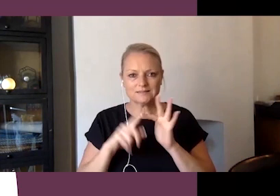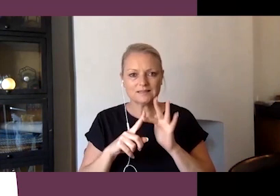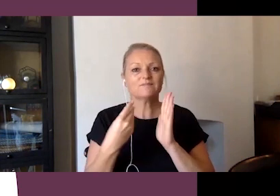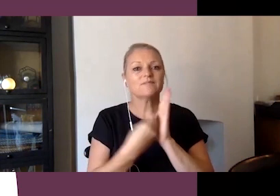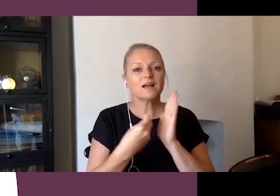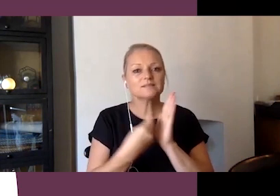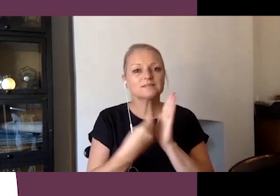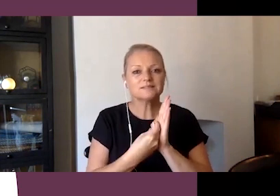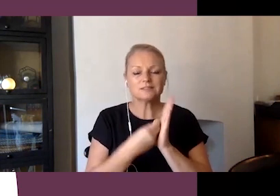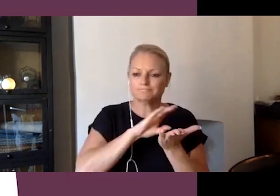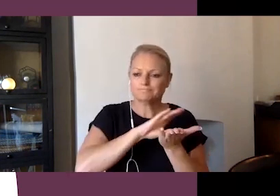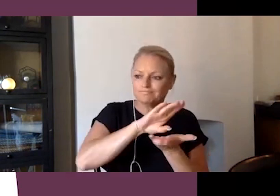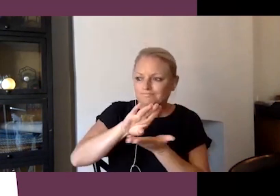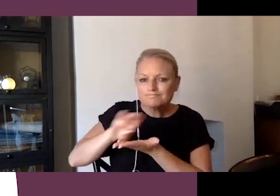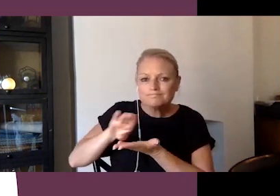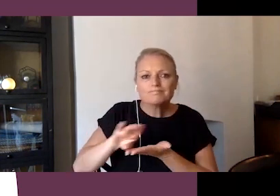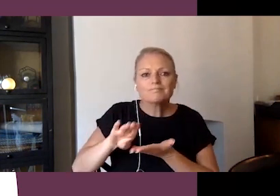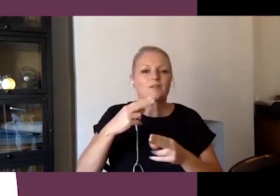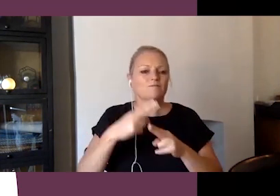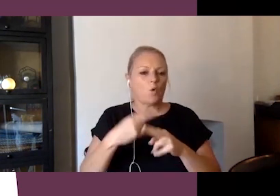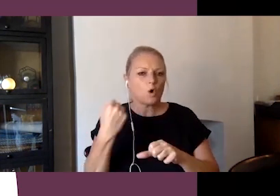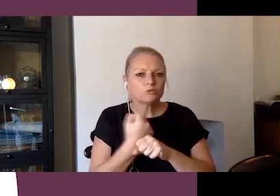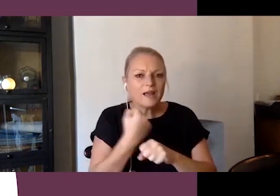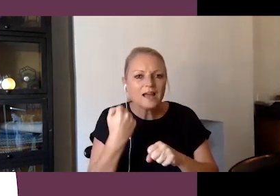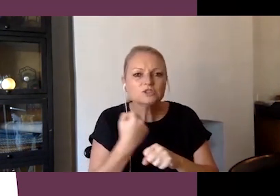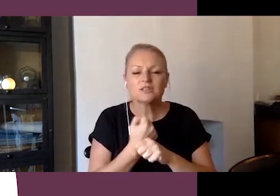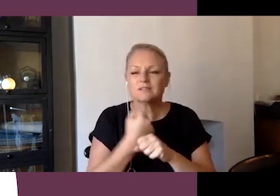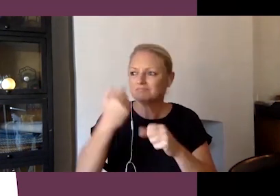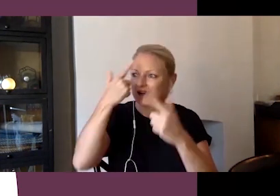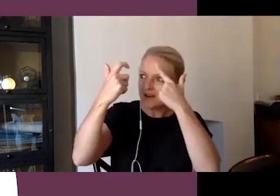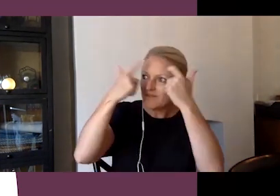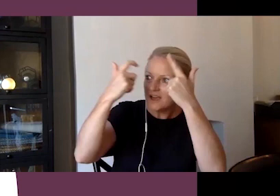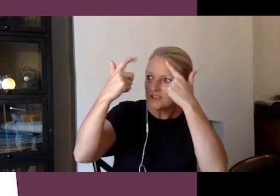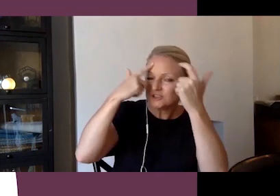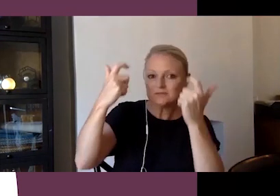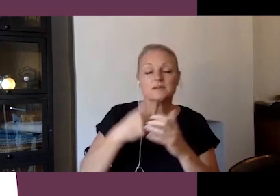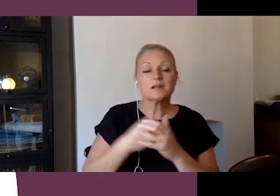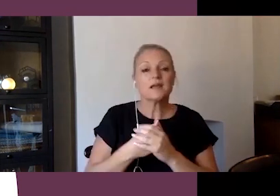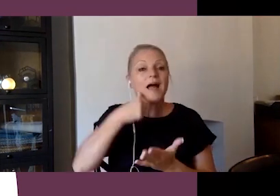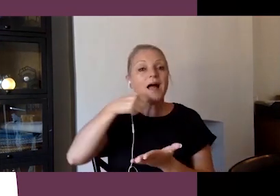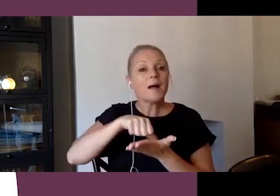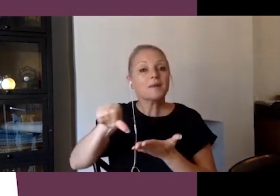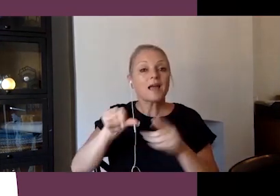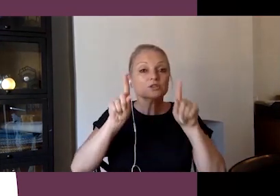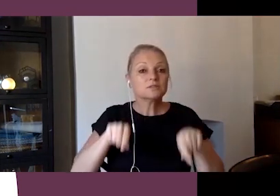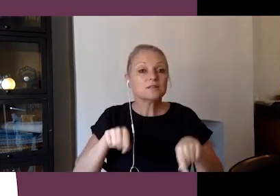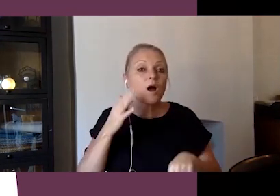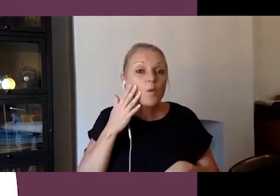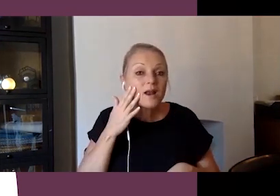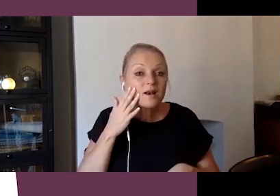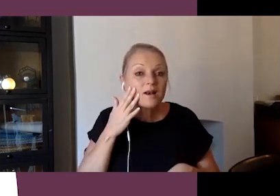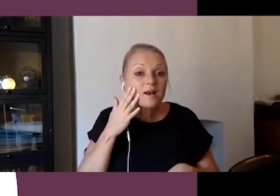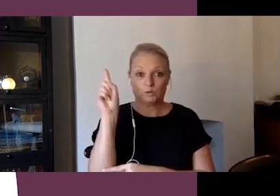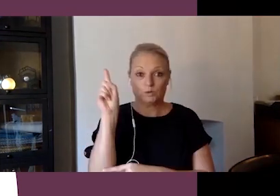creation. Applications for this fund will open today, and we will soon publish the information on our